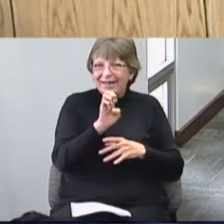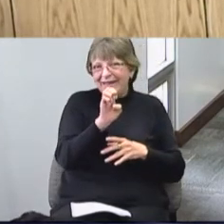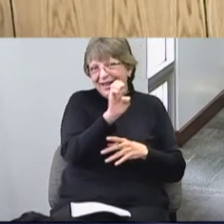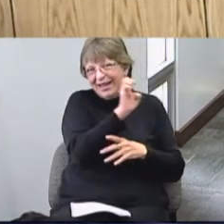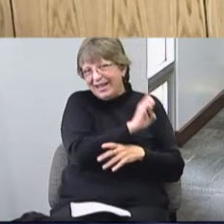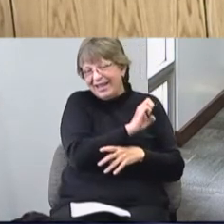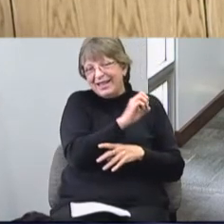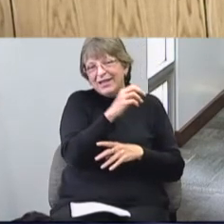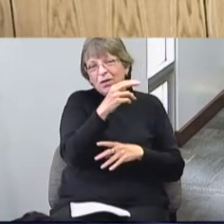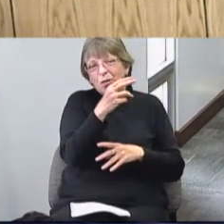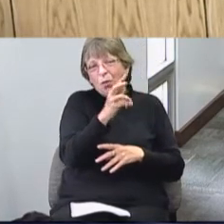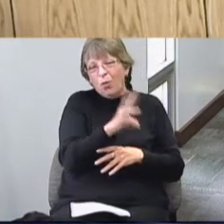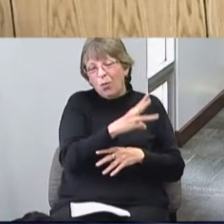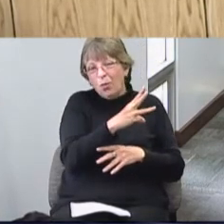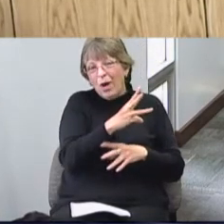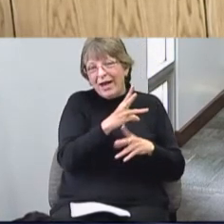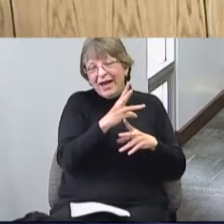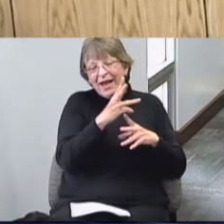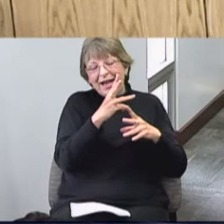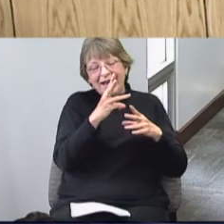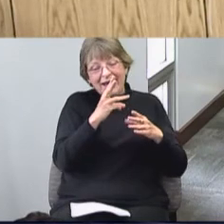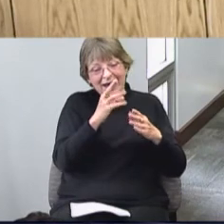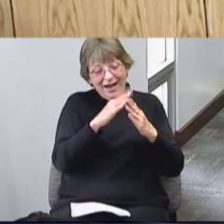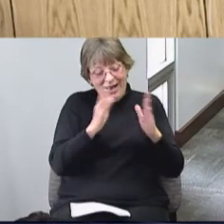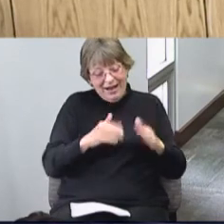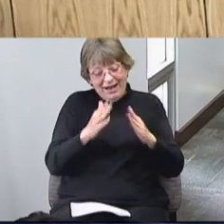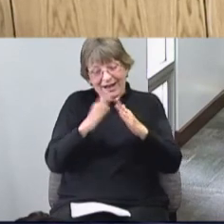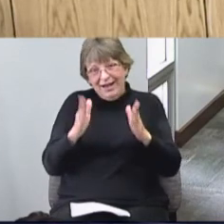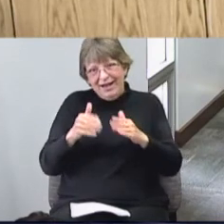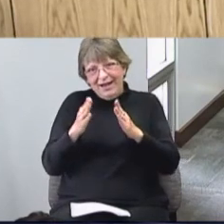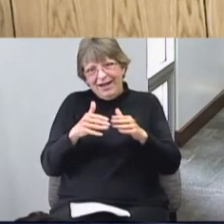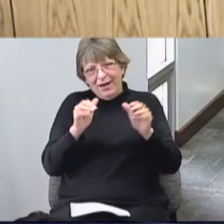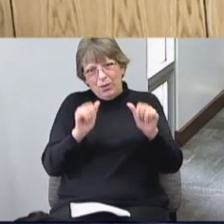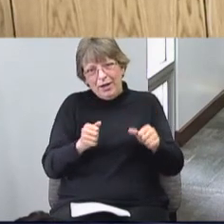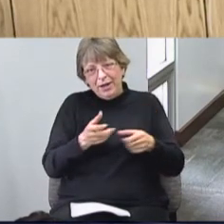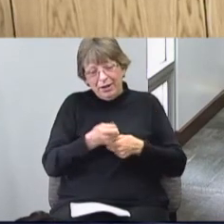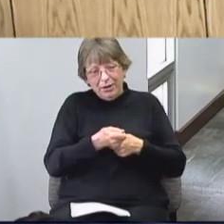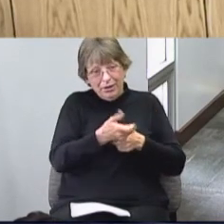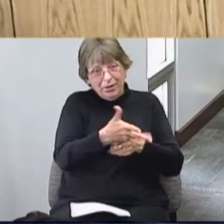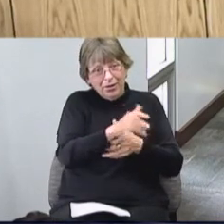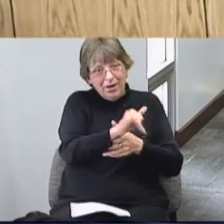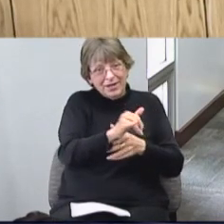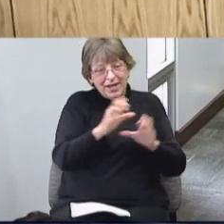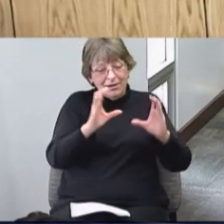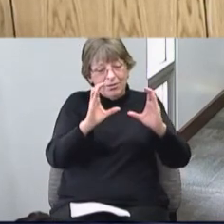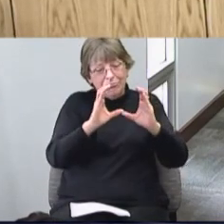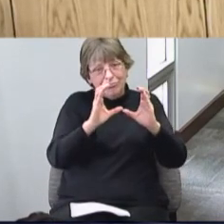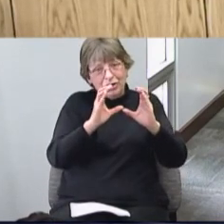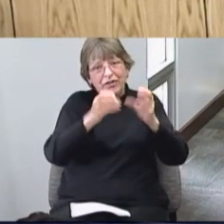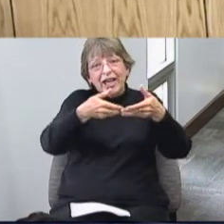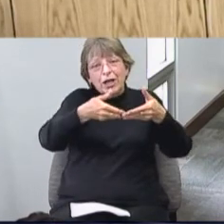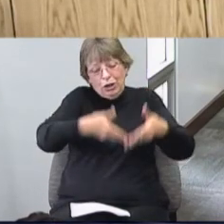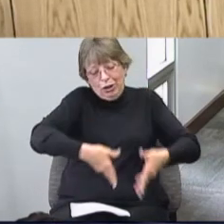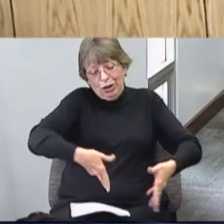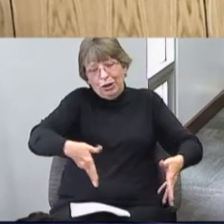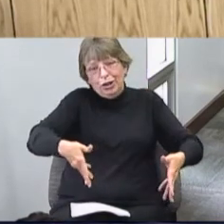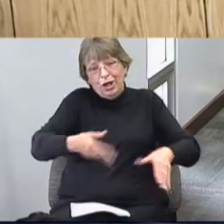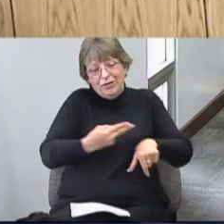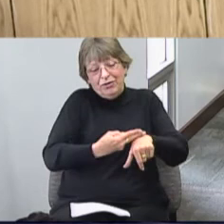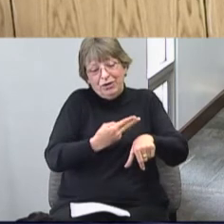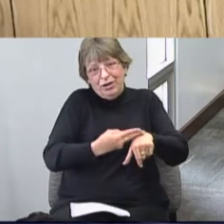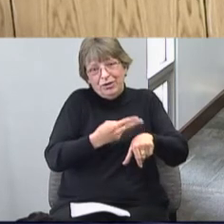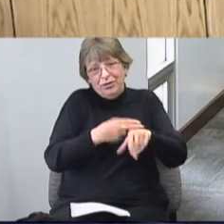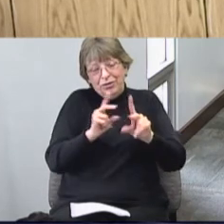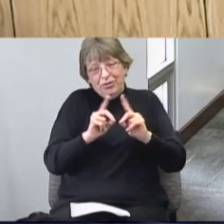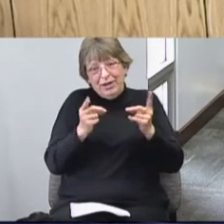we could eventually cause it to be decertified as a historic district. And I think if we do that and continue to chip away,